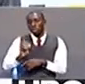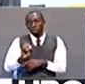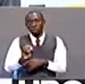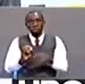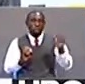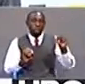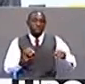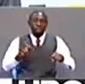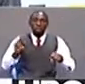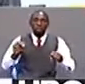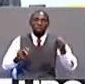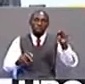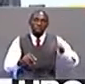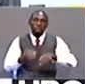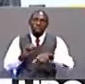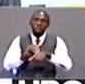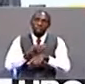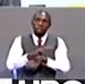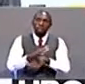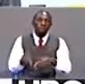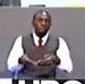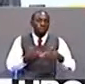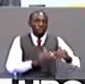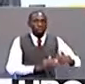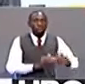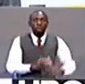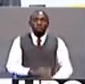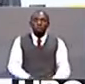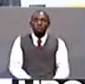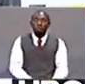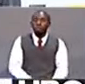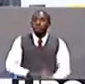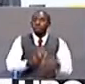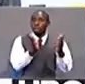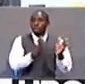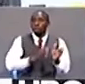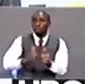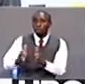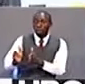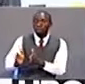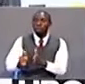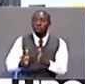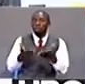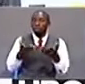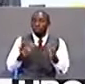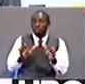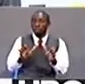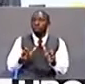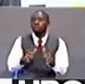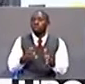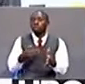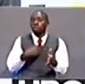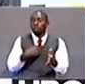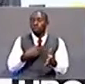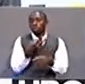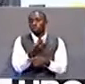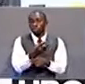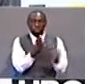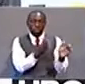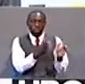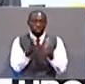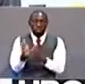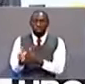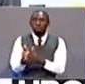no. I have it. Now the clerk is instructed to make two sets of tribute, together